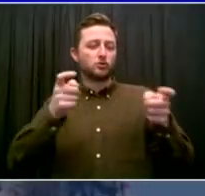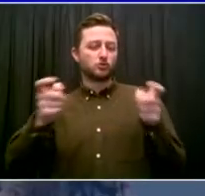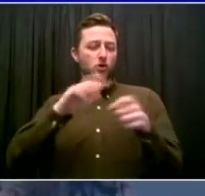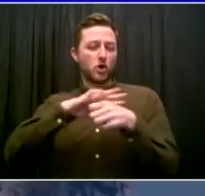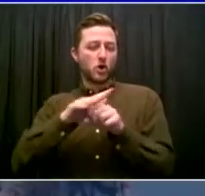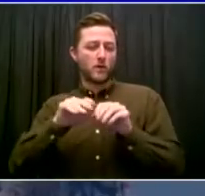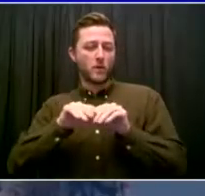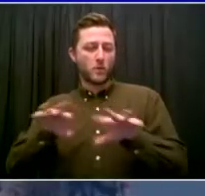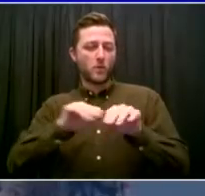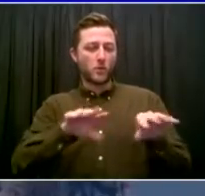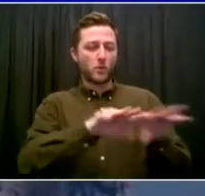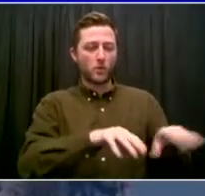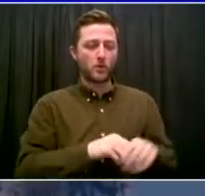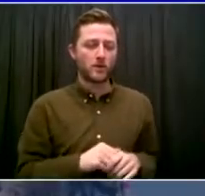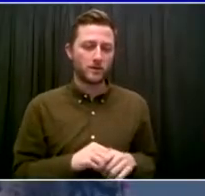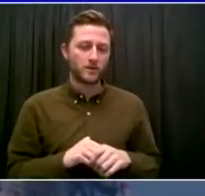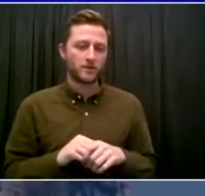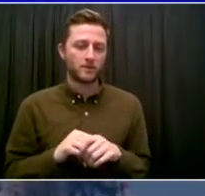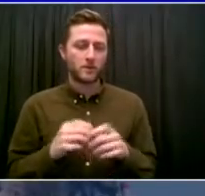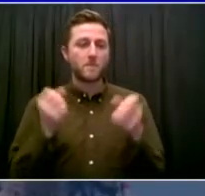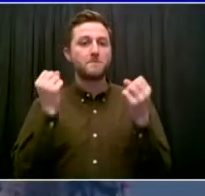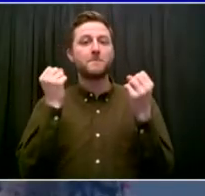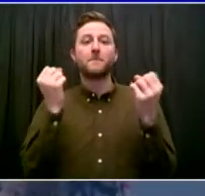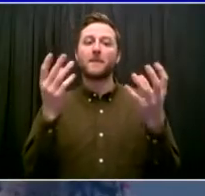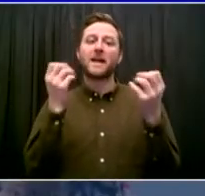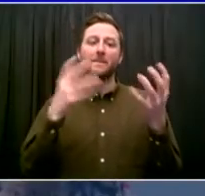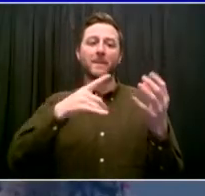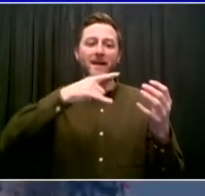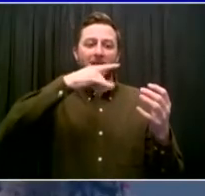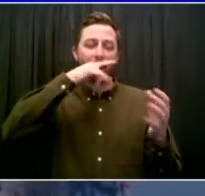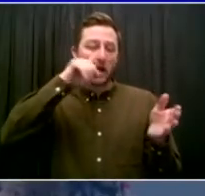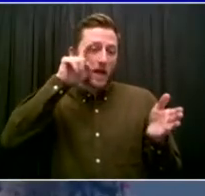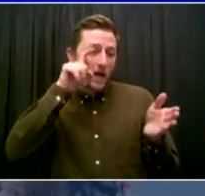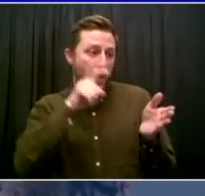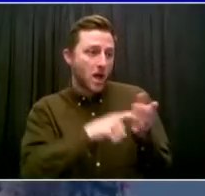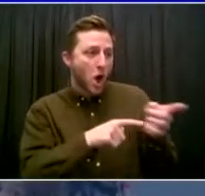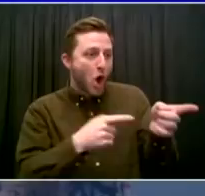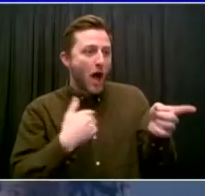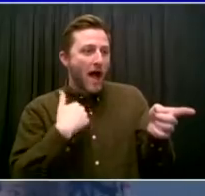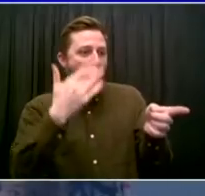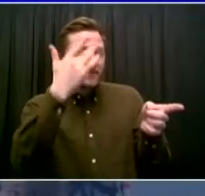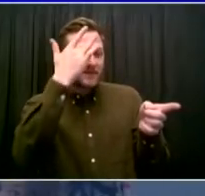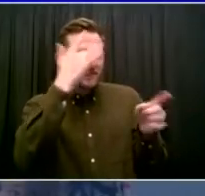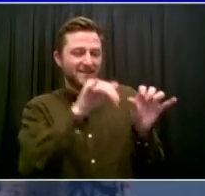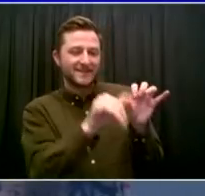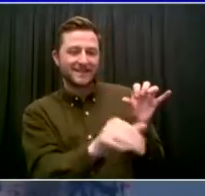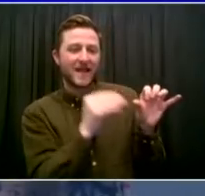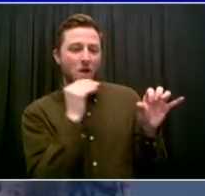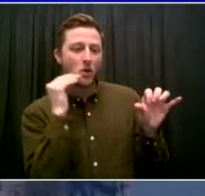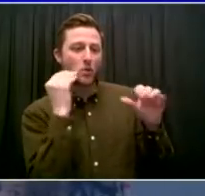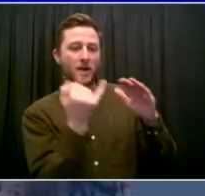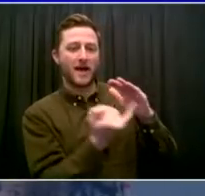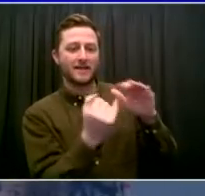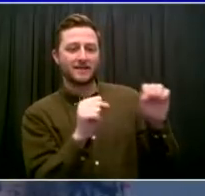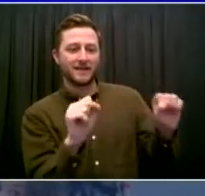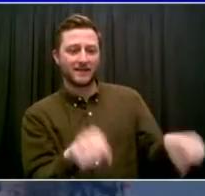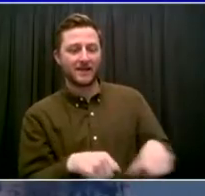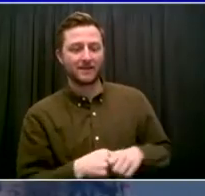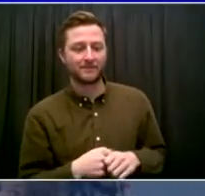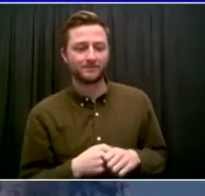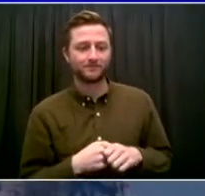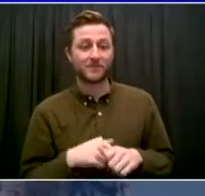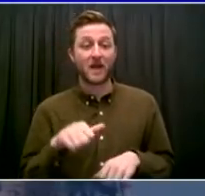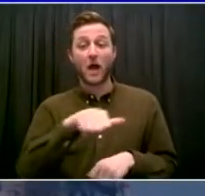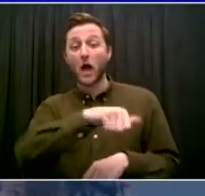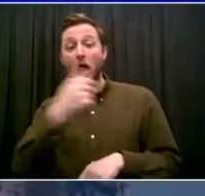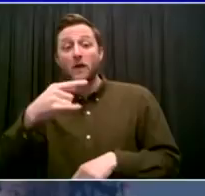able to isolate. And it prevented thousands of more people from being infected with COVID. They